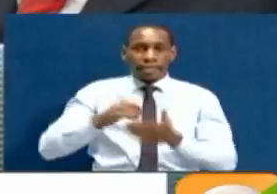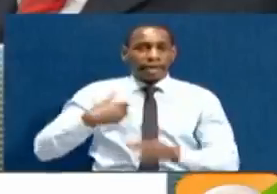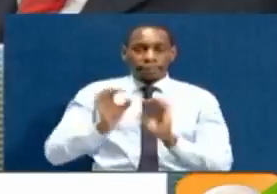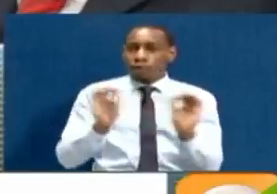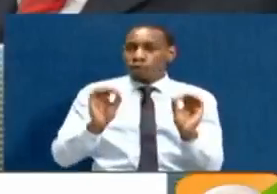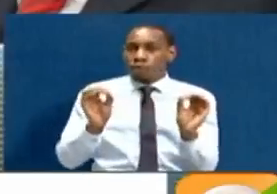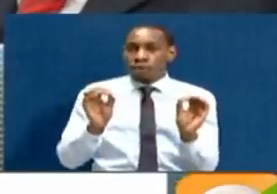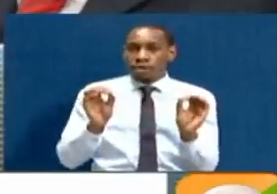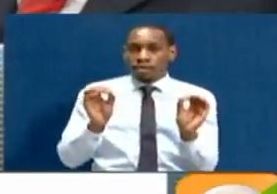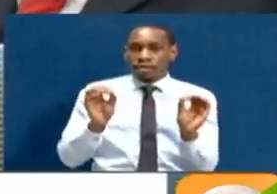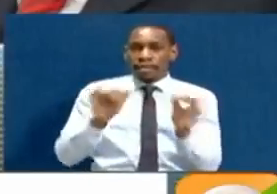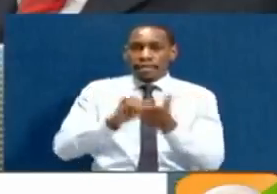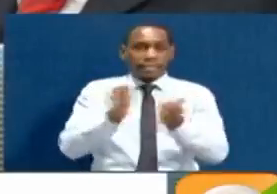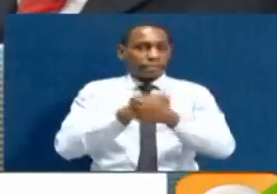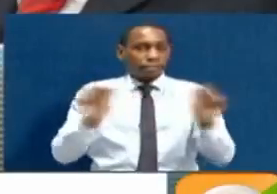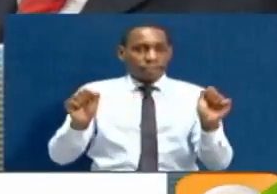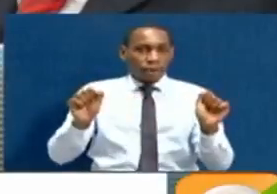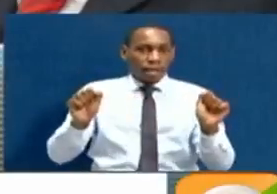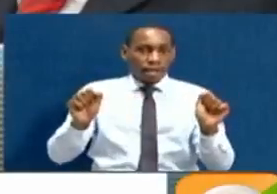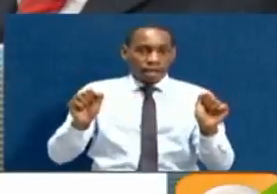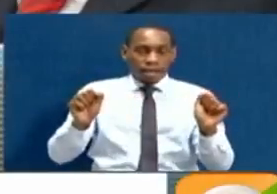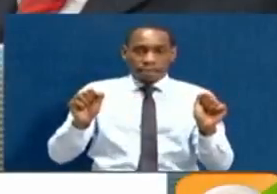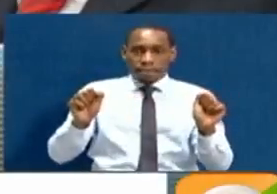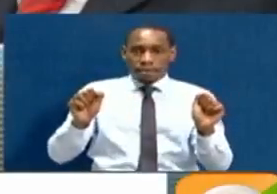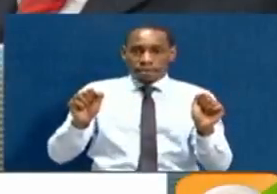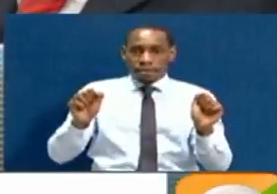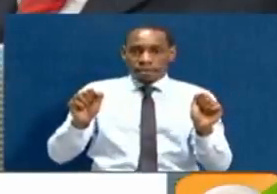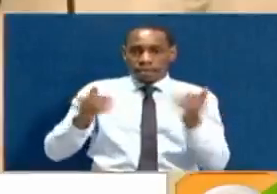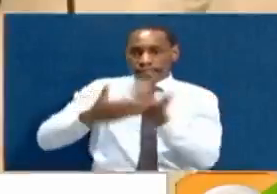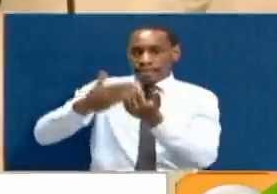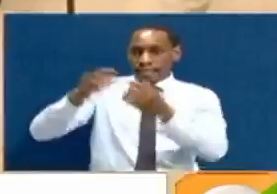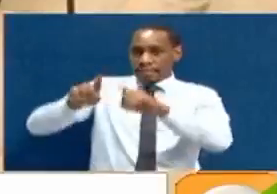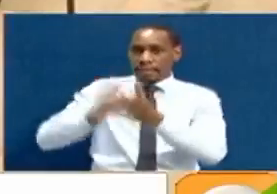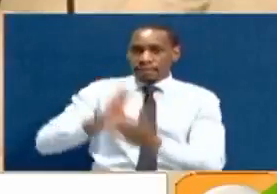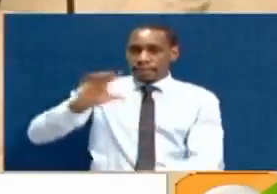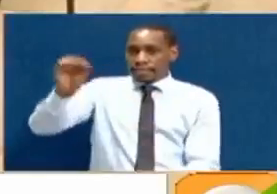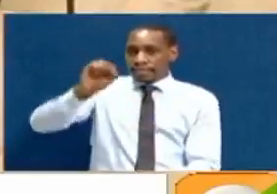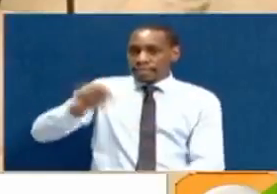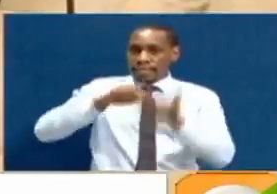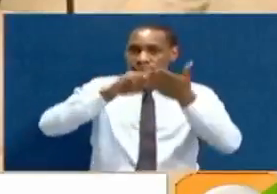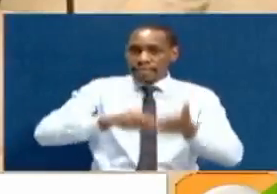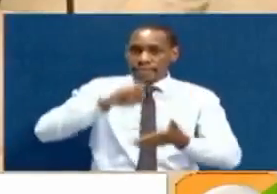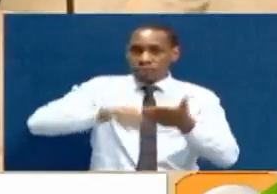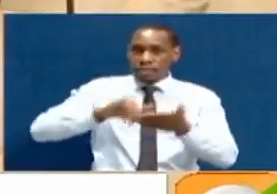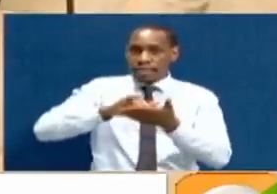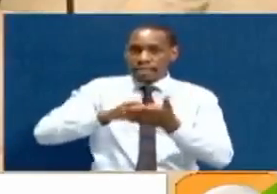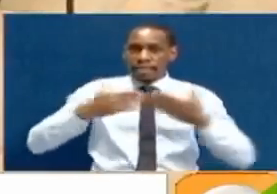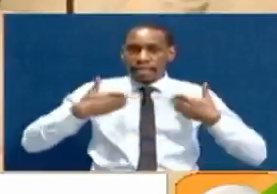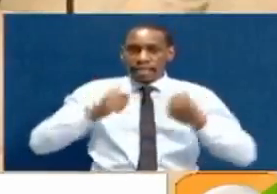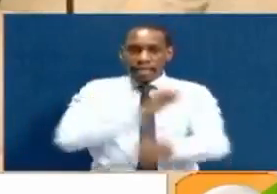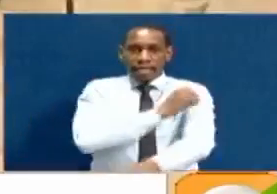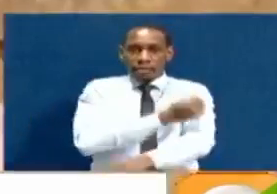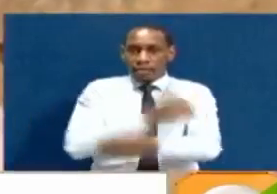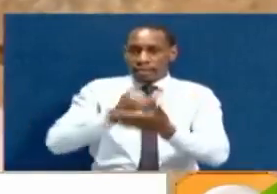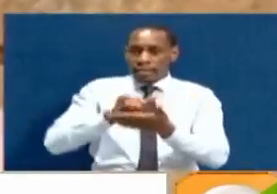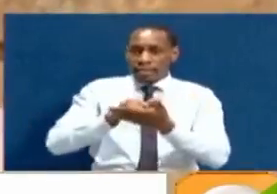have, who are not able to care for themselves. The CS, however, insists that health authorities step in